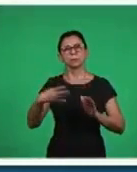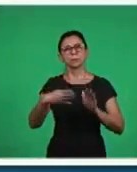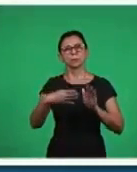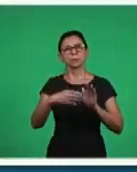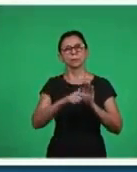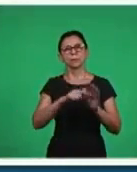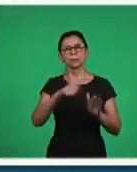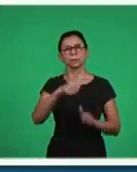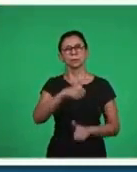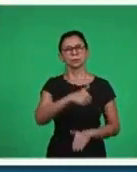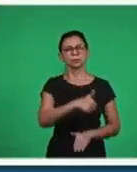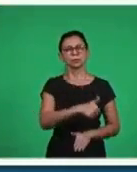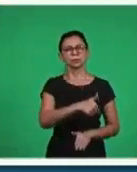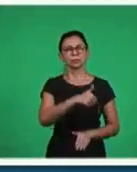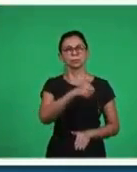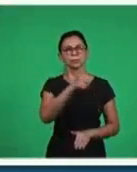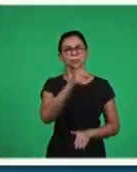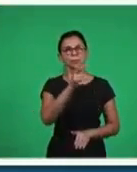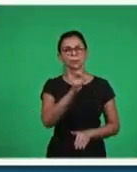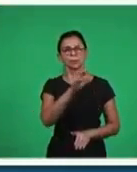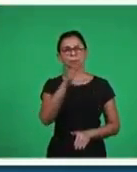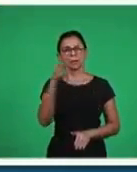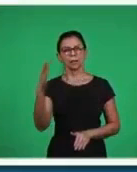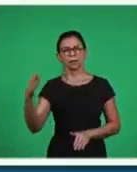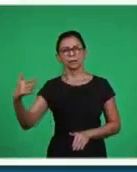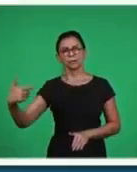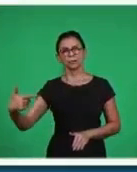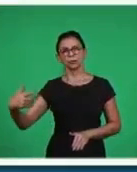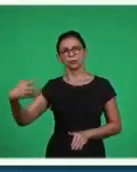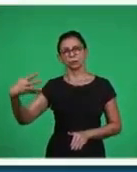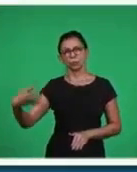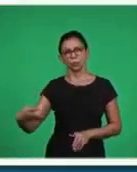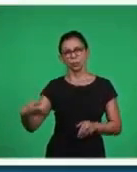14, 15 to 24, identify prophetically